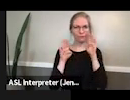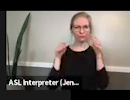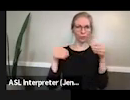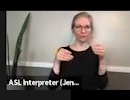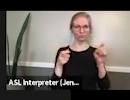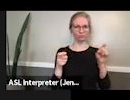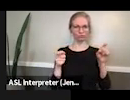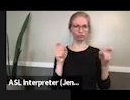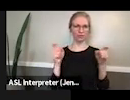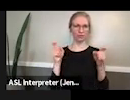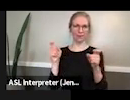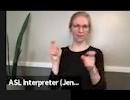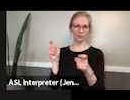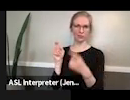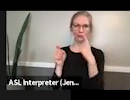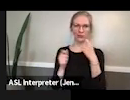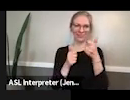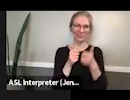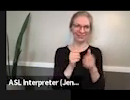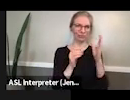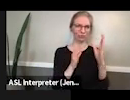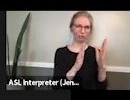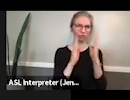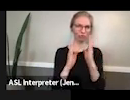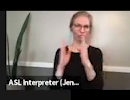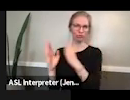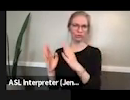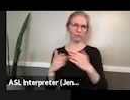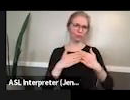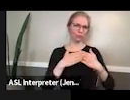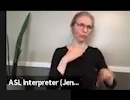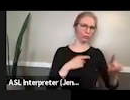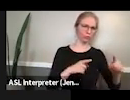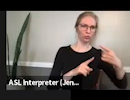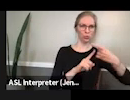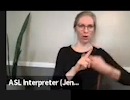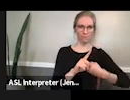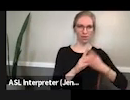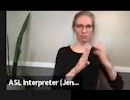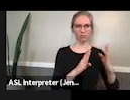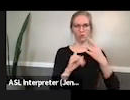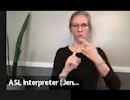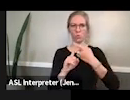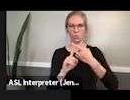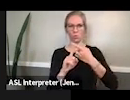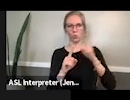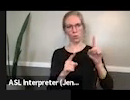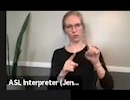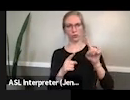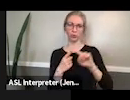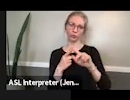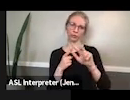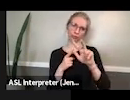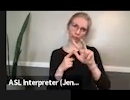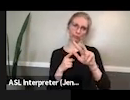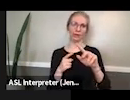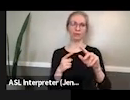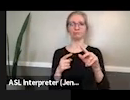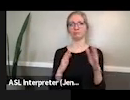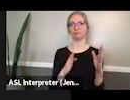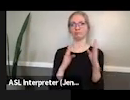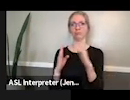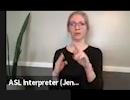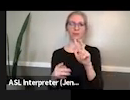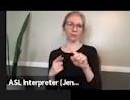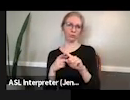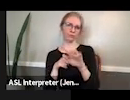these 4 age groups: birth to 1 month, 1 to 3, 3 to 5, 5 to 7. All the focus is across, and